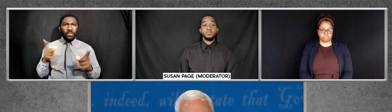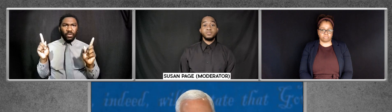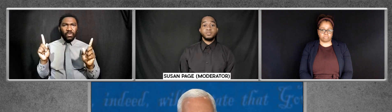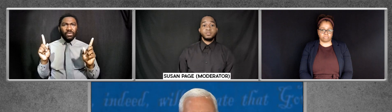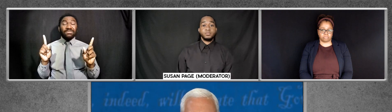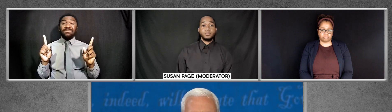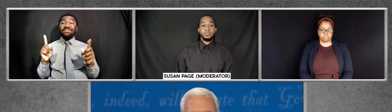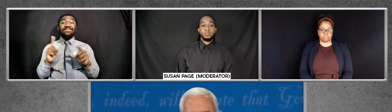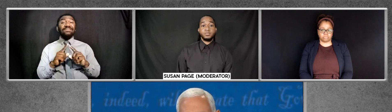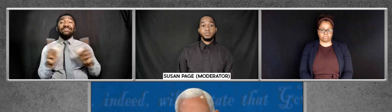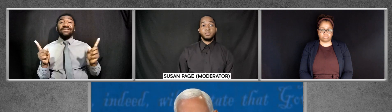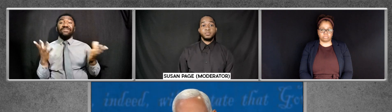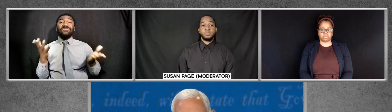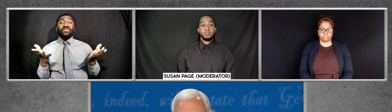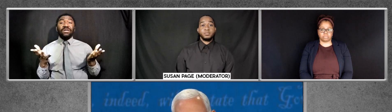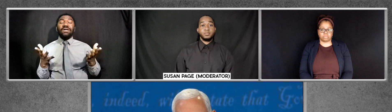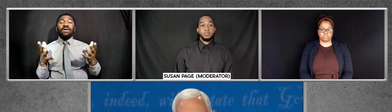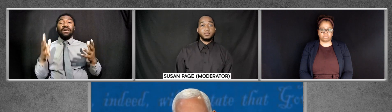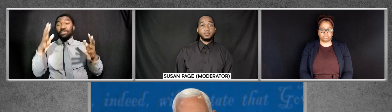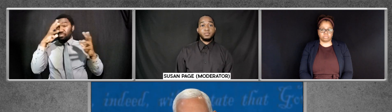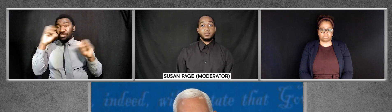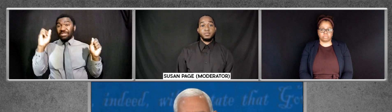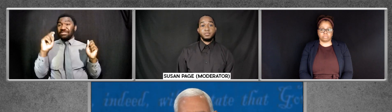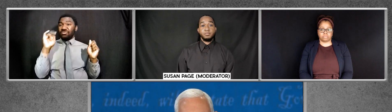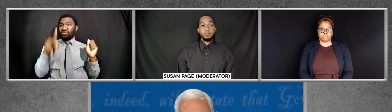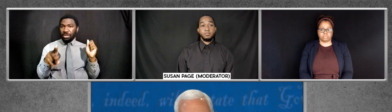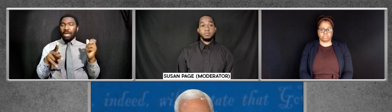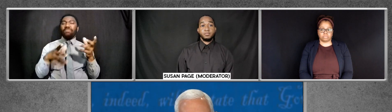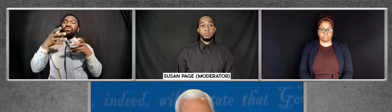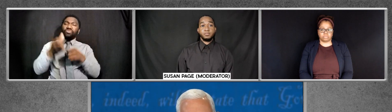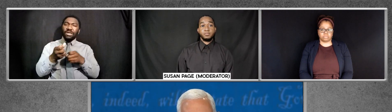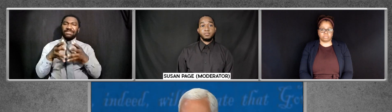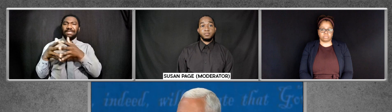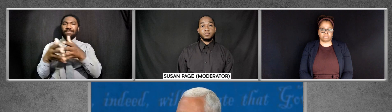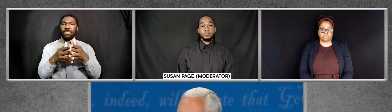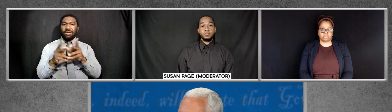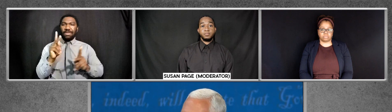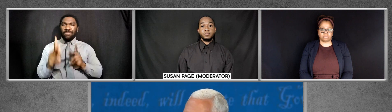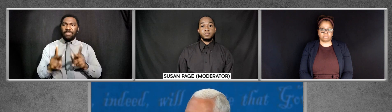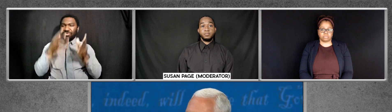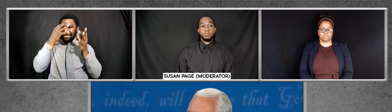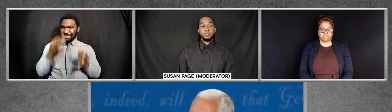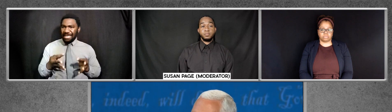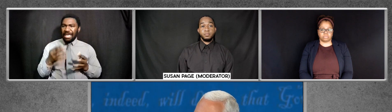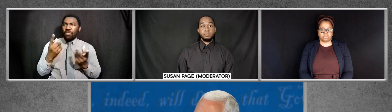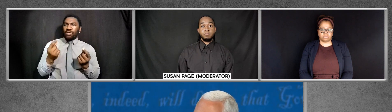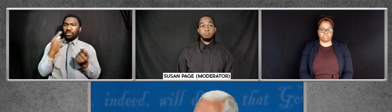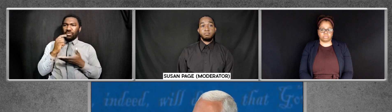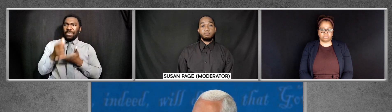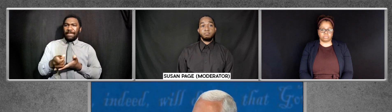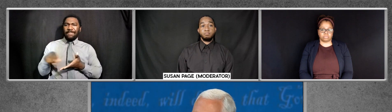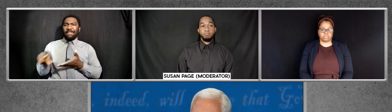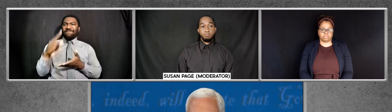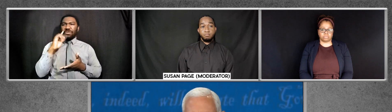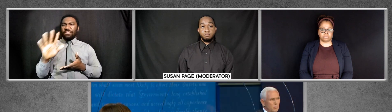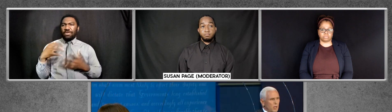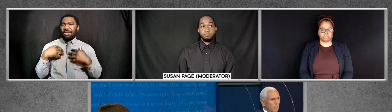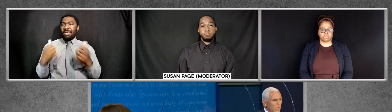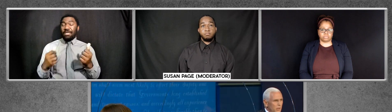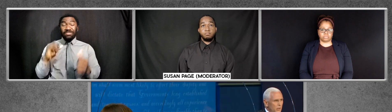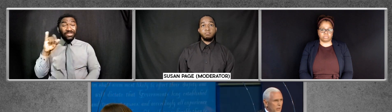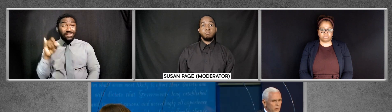people to make choices in the best interest of their health. Joe Biden and Kamala Harris consistently